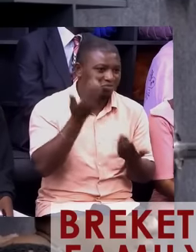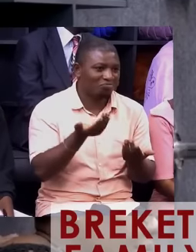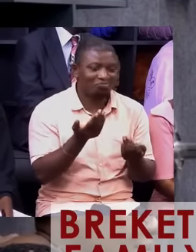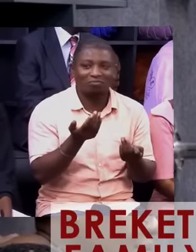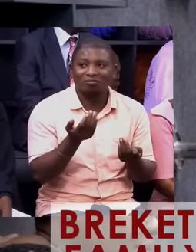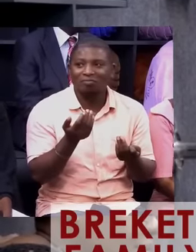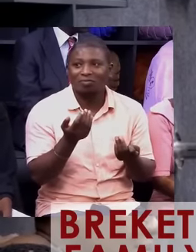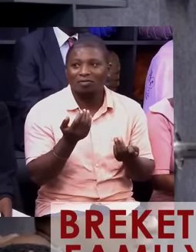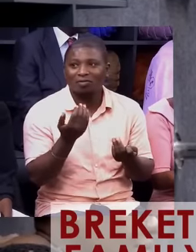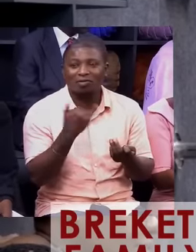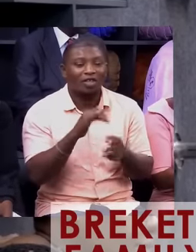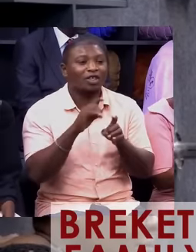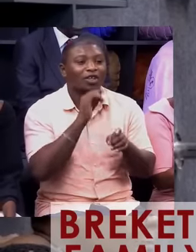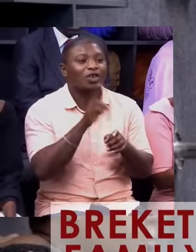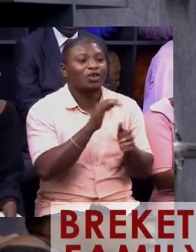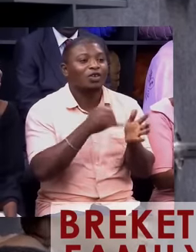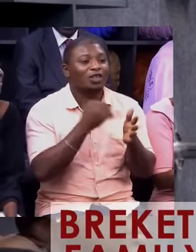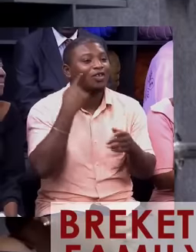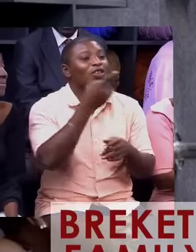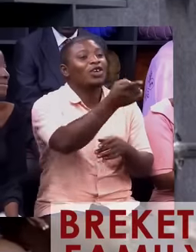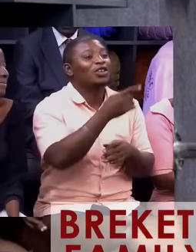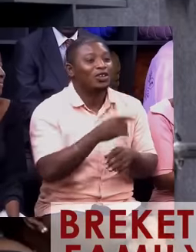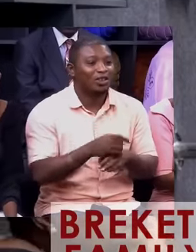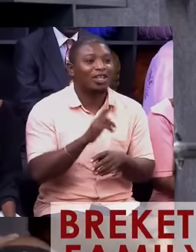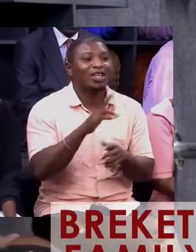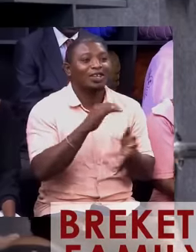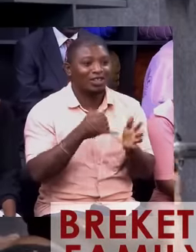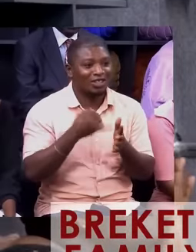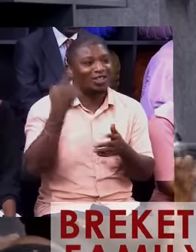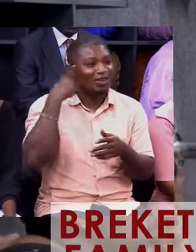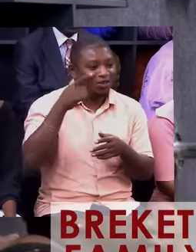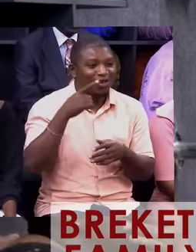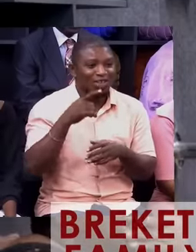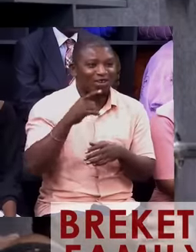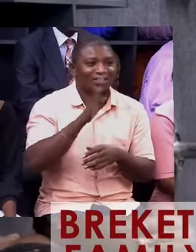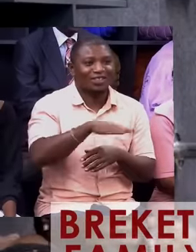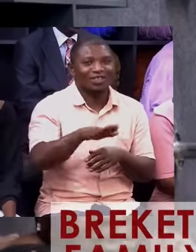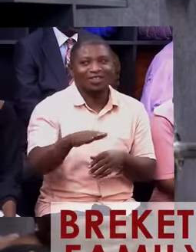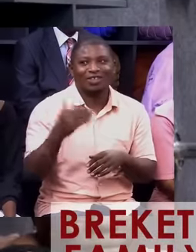even they don't use them for you Doctor you they use them they use